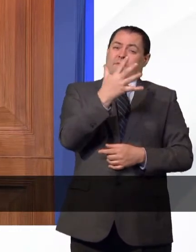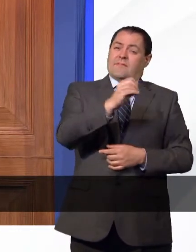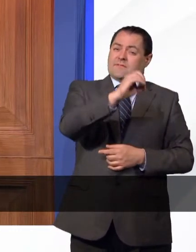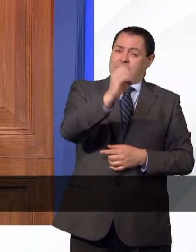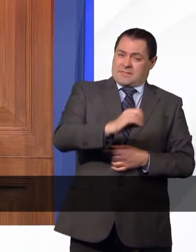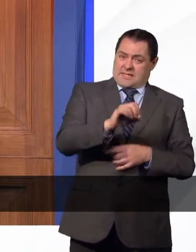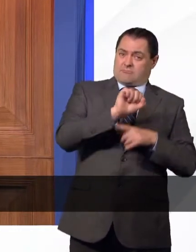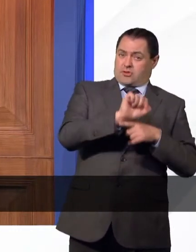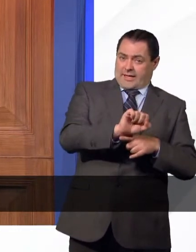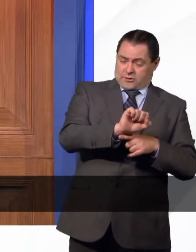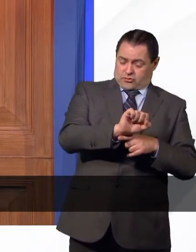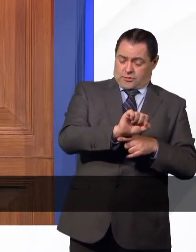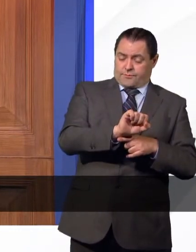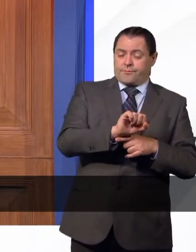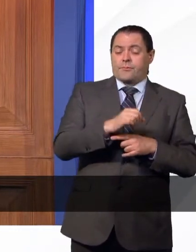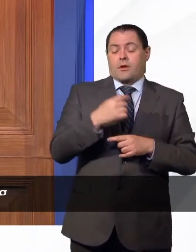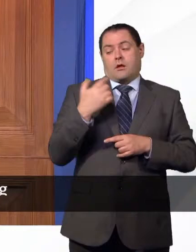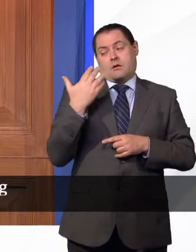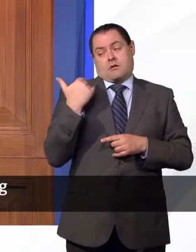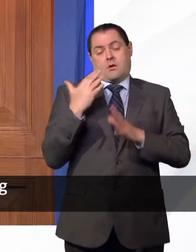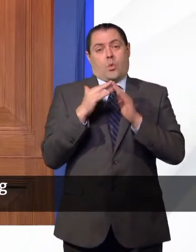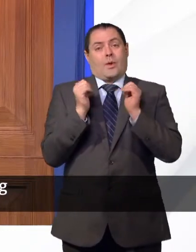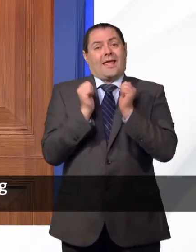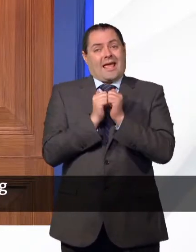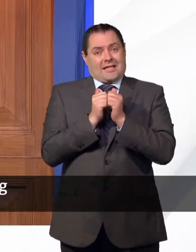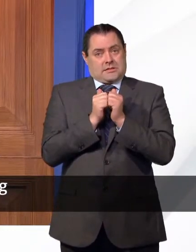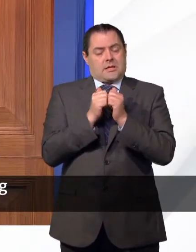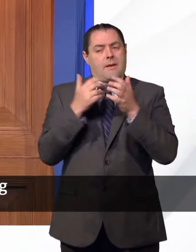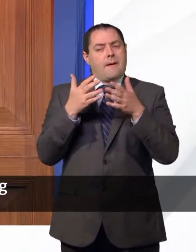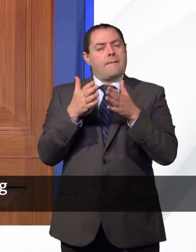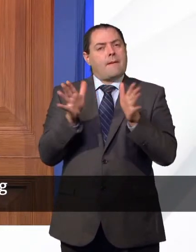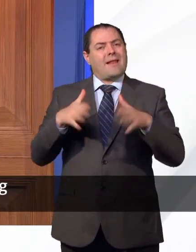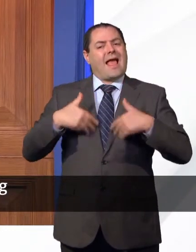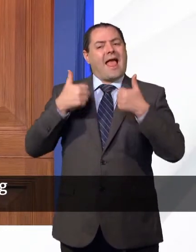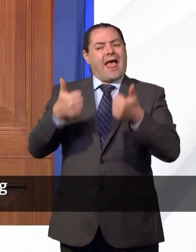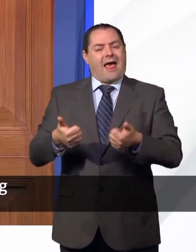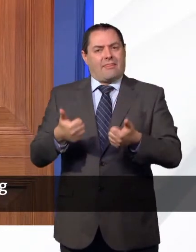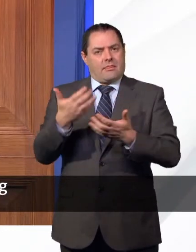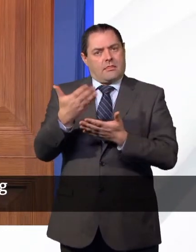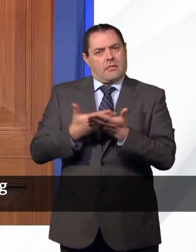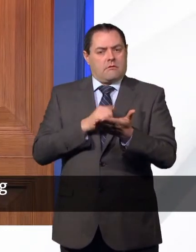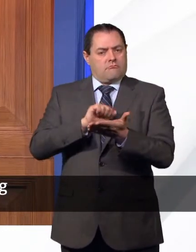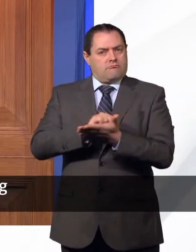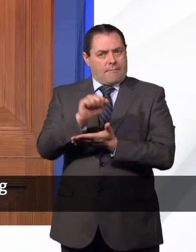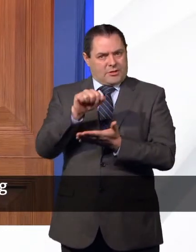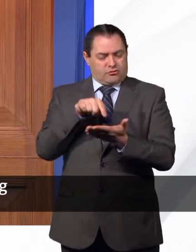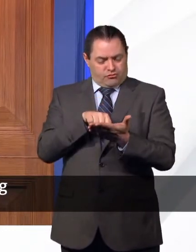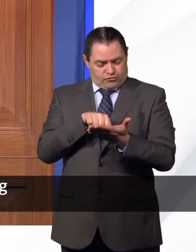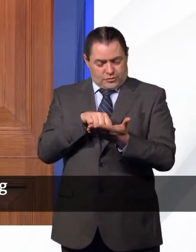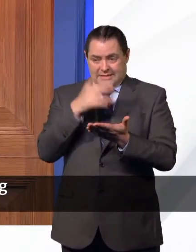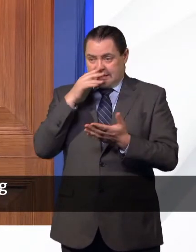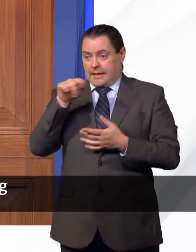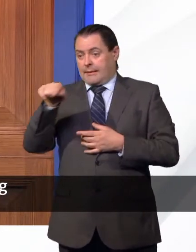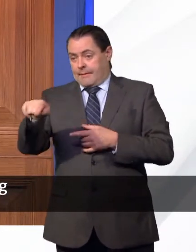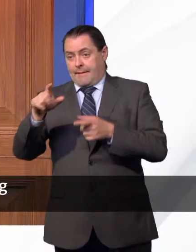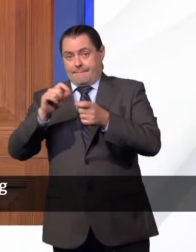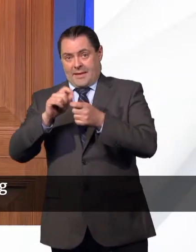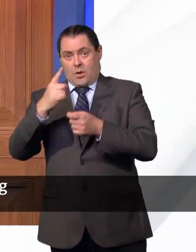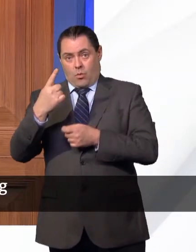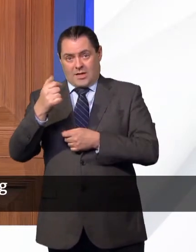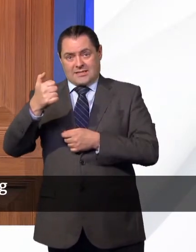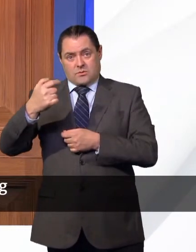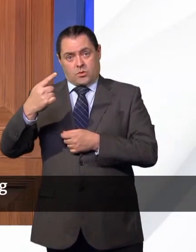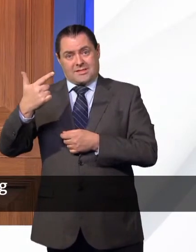England published at the weekend was that actually we're seeing very, very strong vaccine effectiveness after the second dose